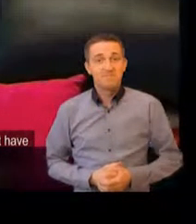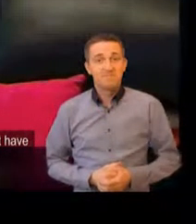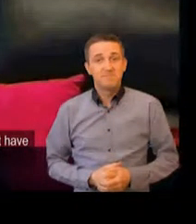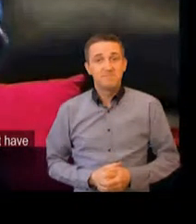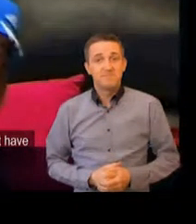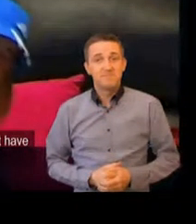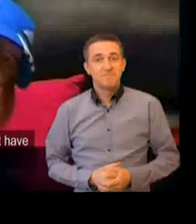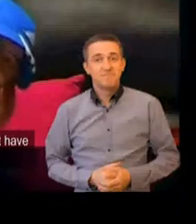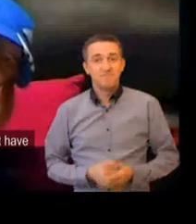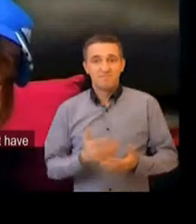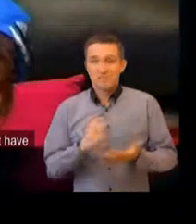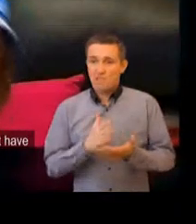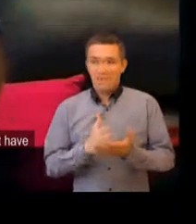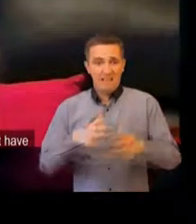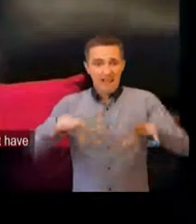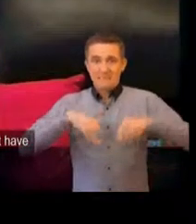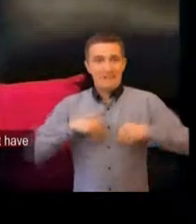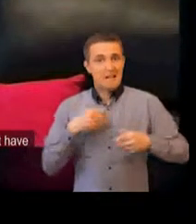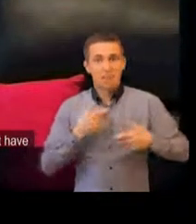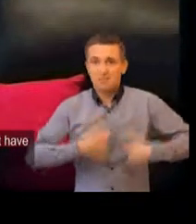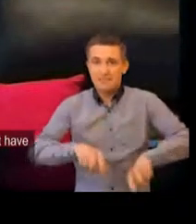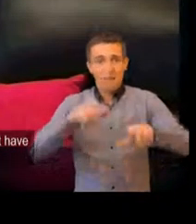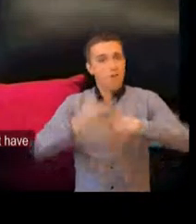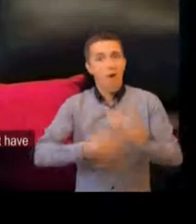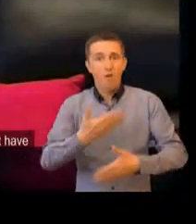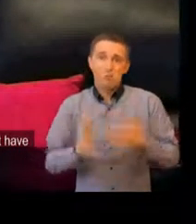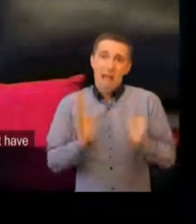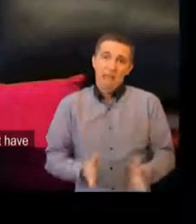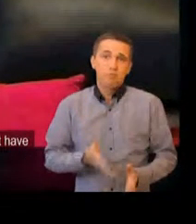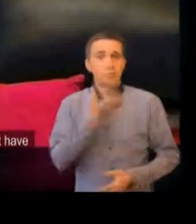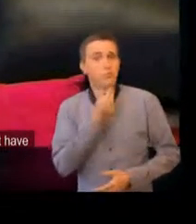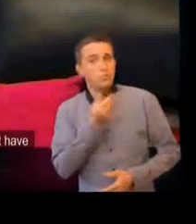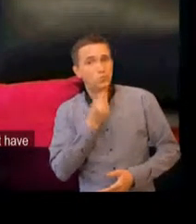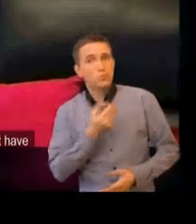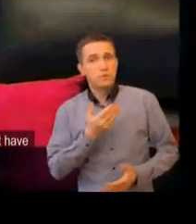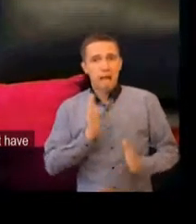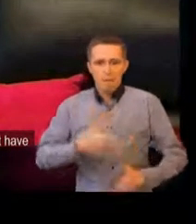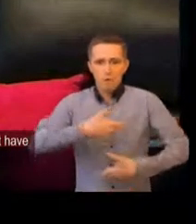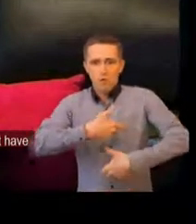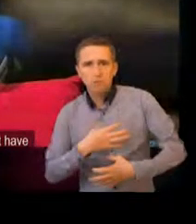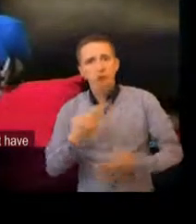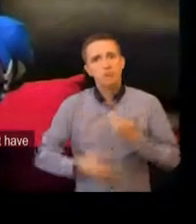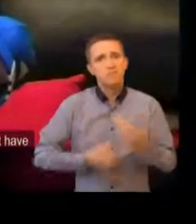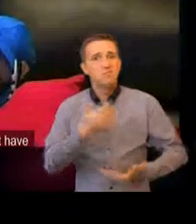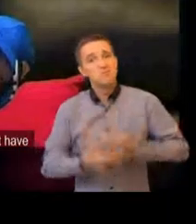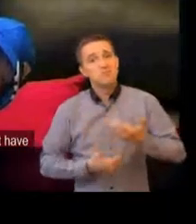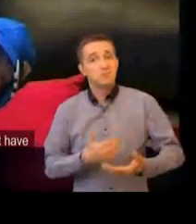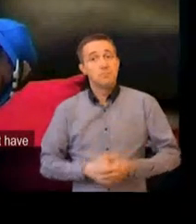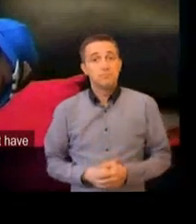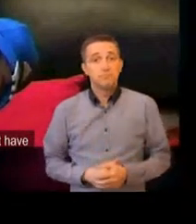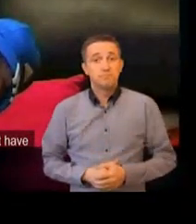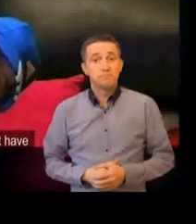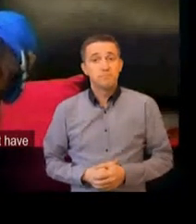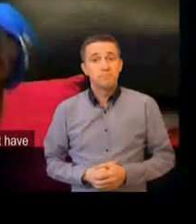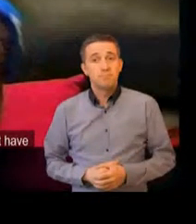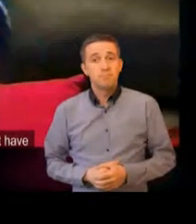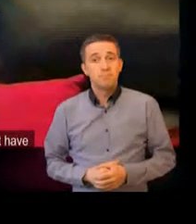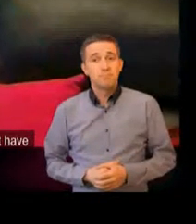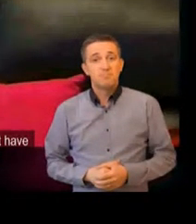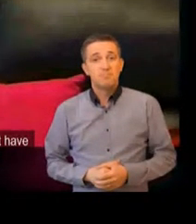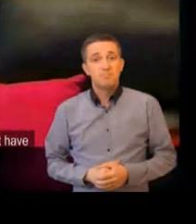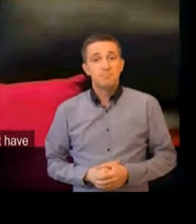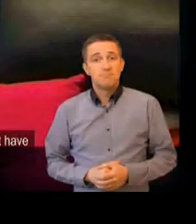actually. You do. It obviously is a worry to start with, but then you just think, well, you get on with it.